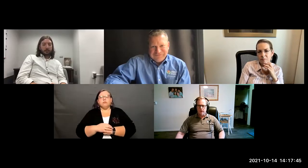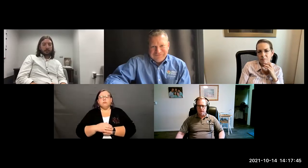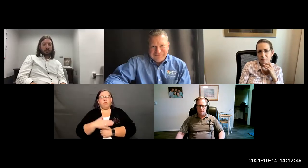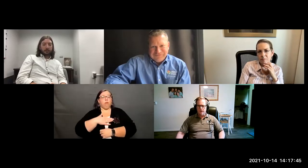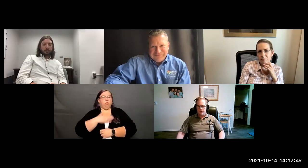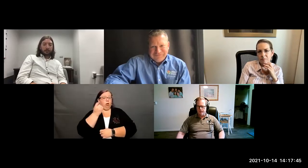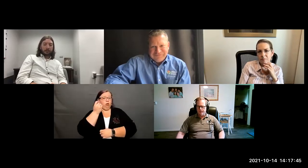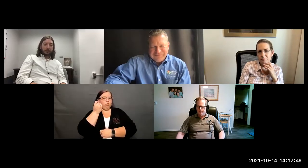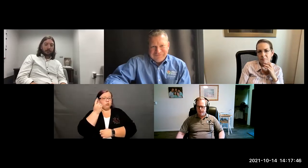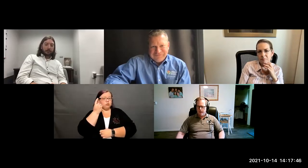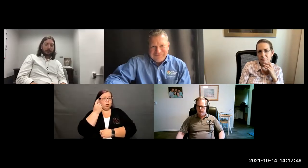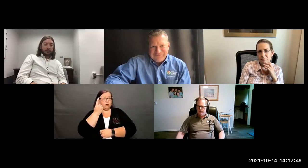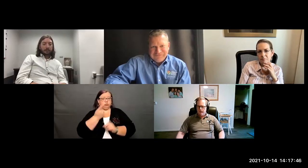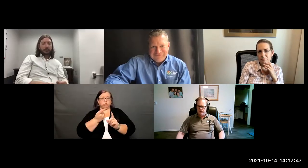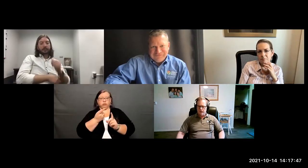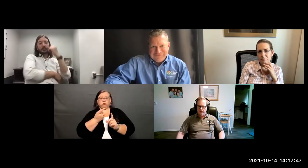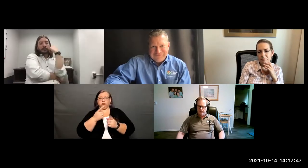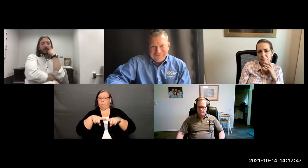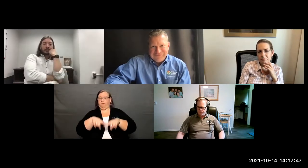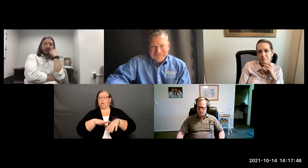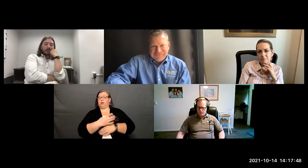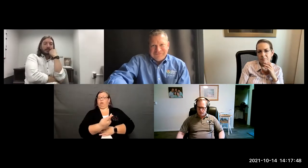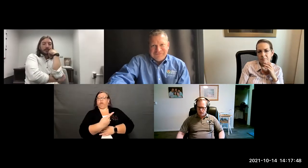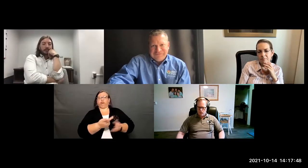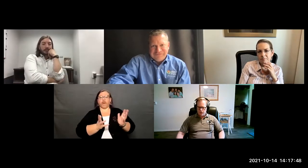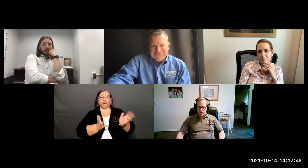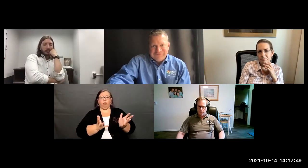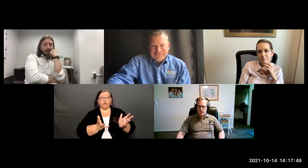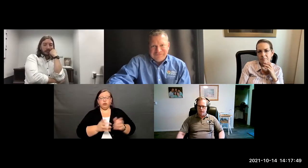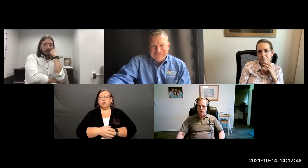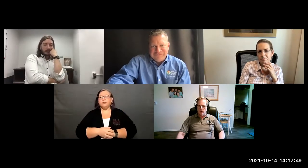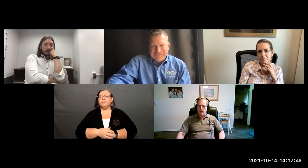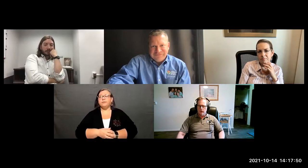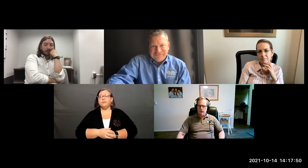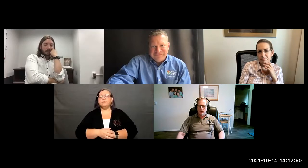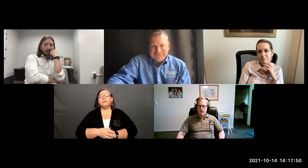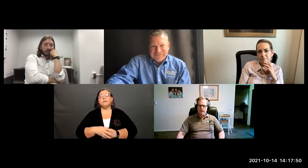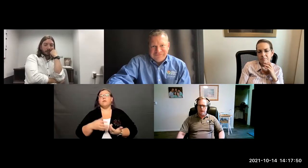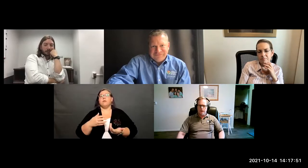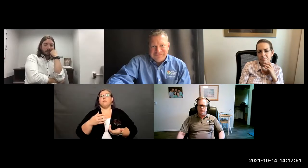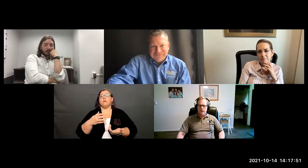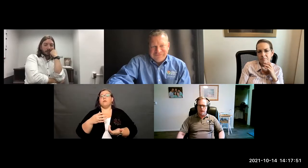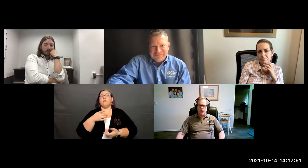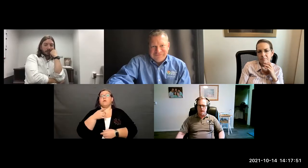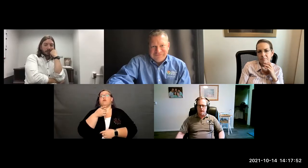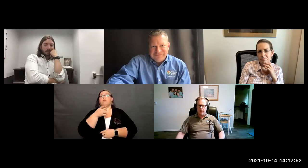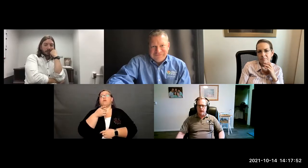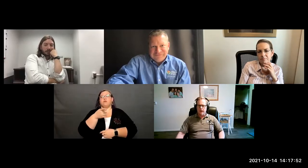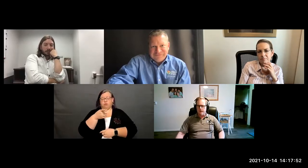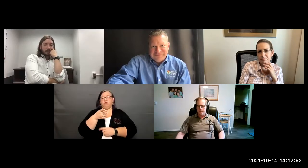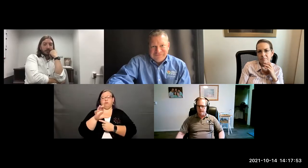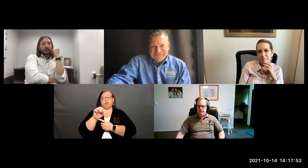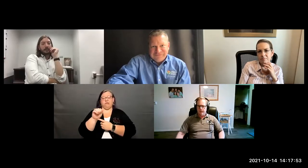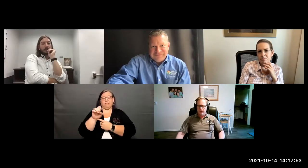previous conversation is that what you're looking for is a